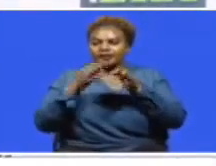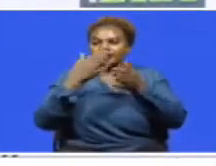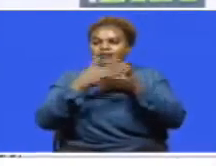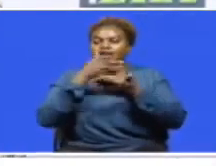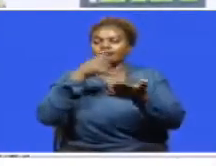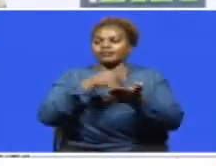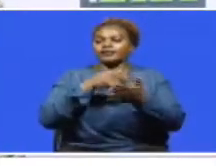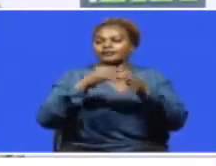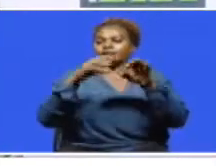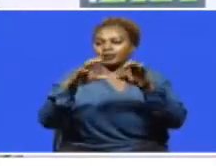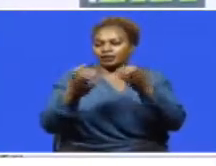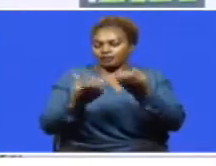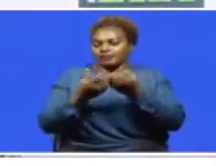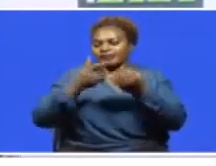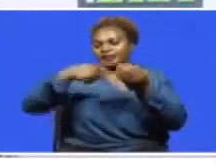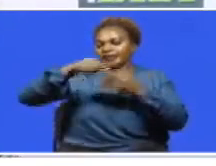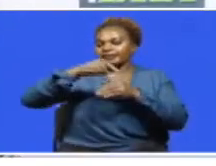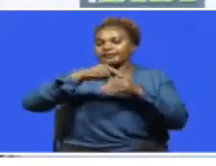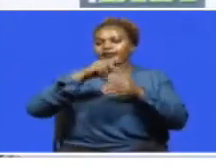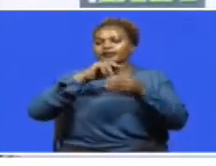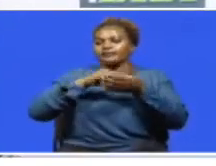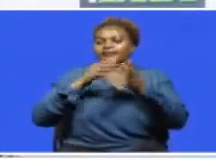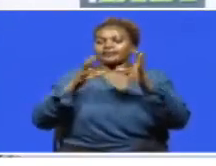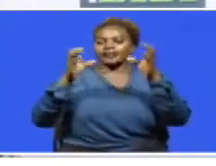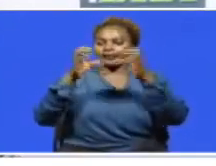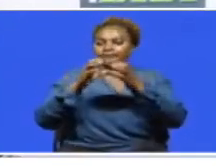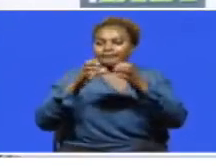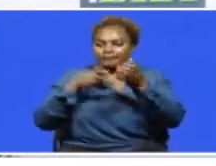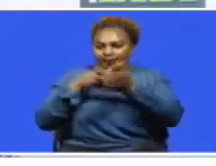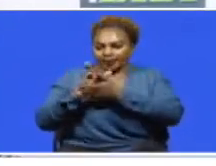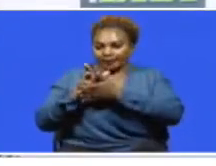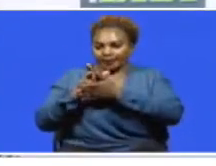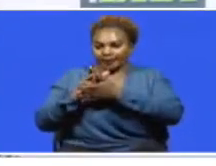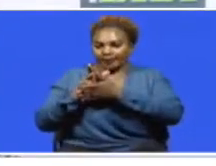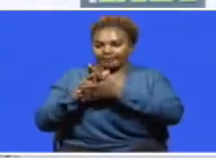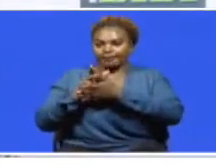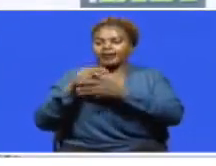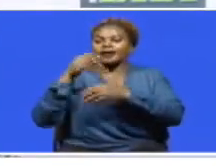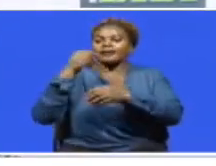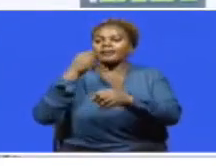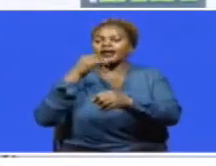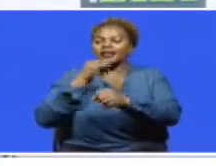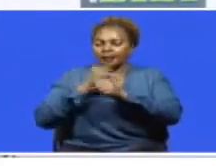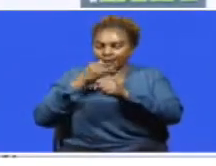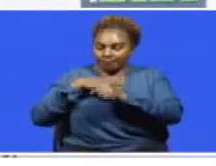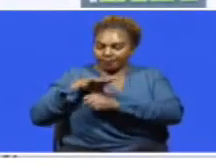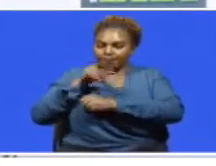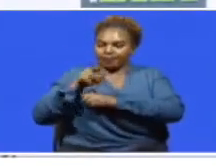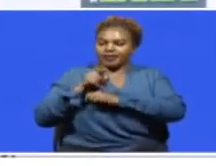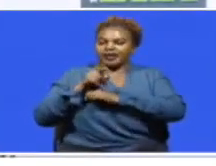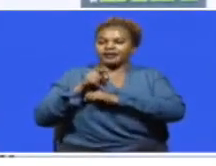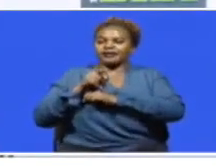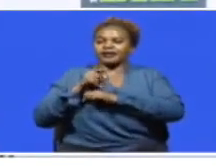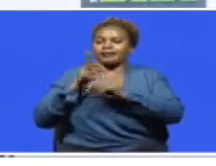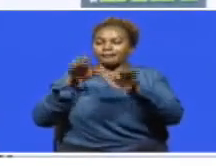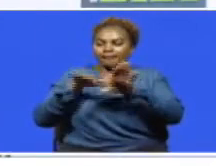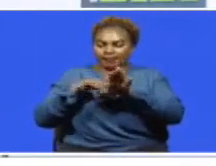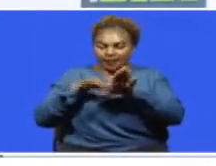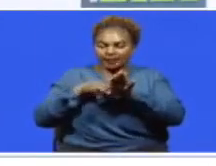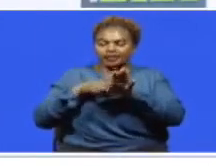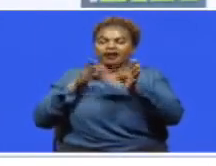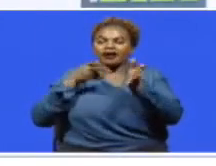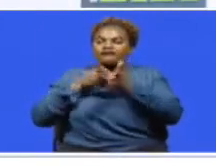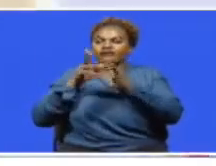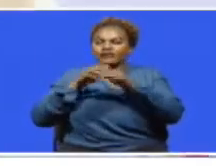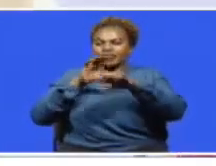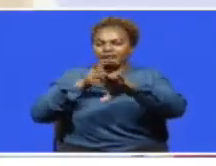of it going to the communities around. So it's the companies that are paying, but the employees and their members of their families are getting